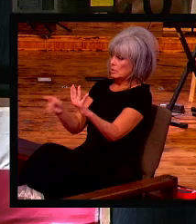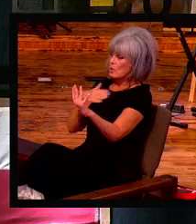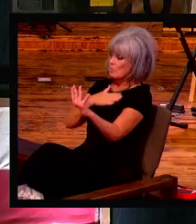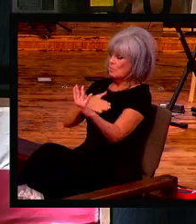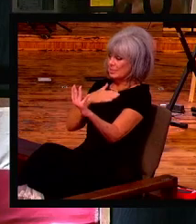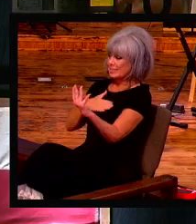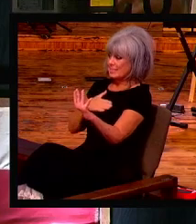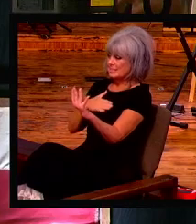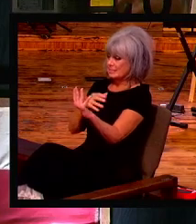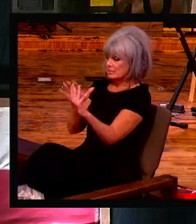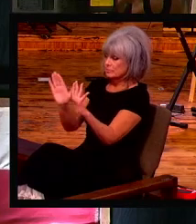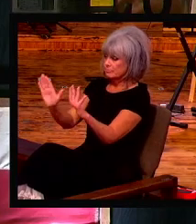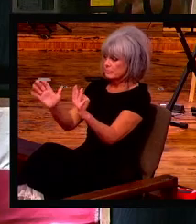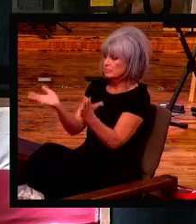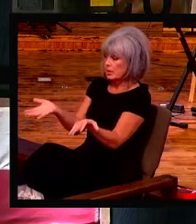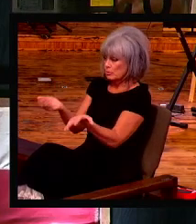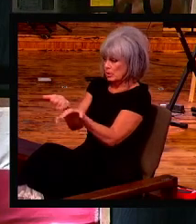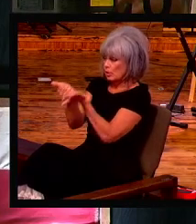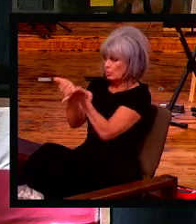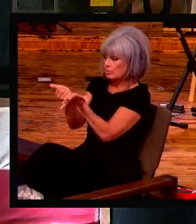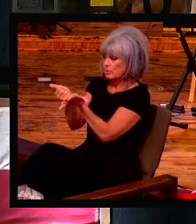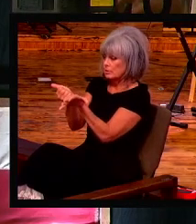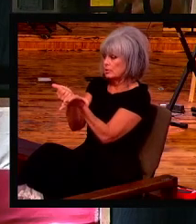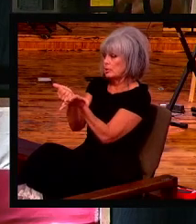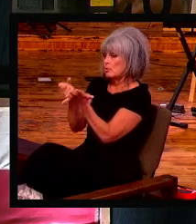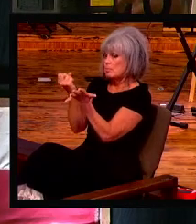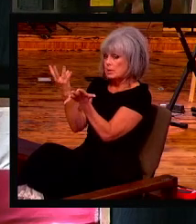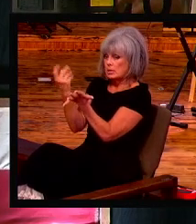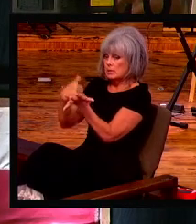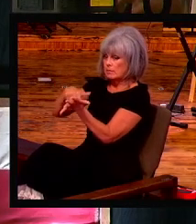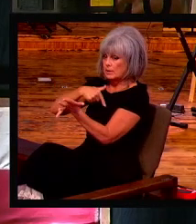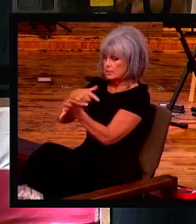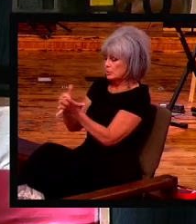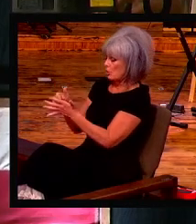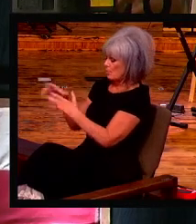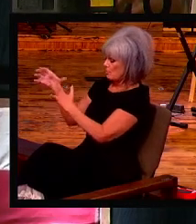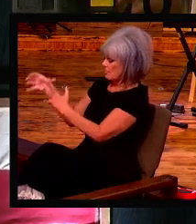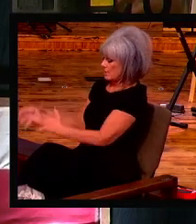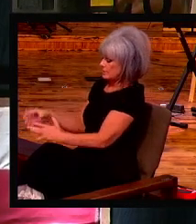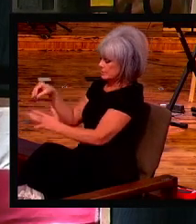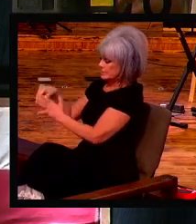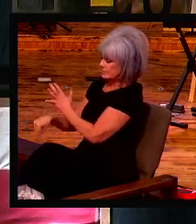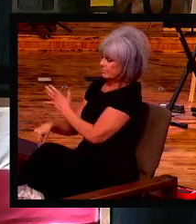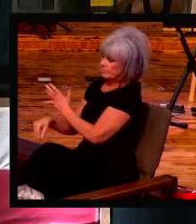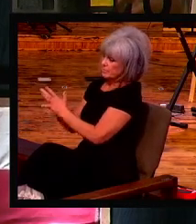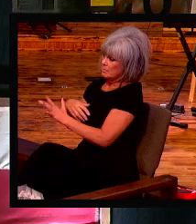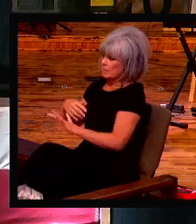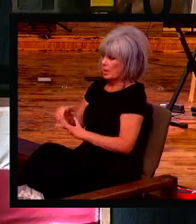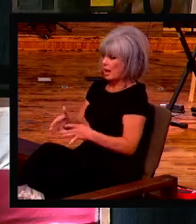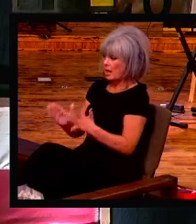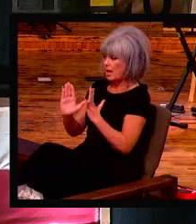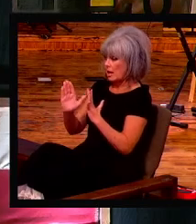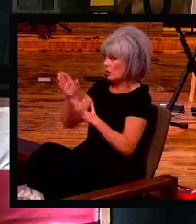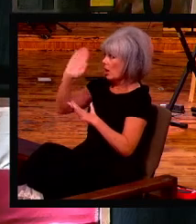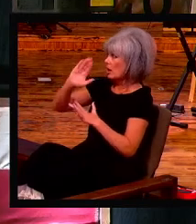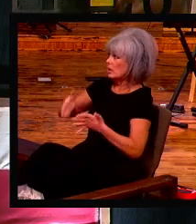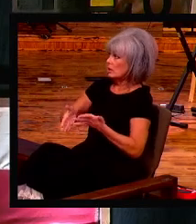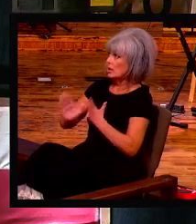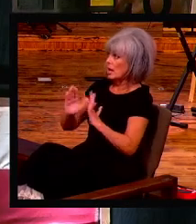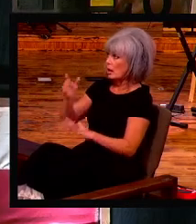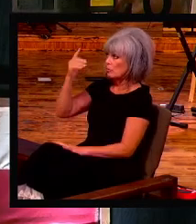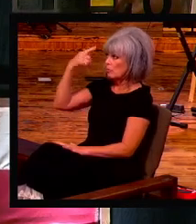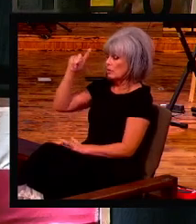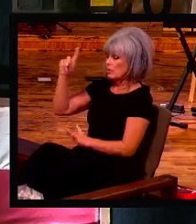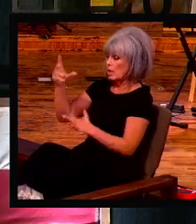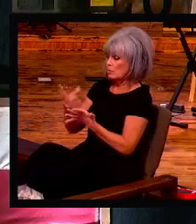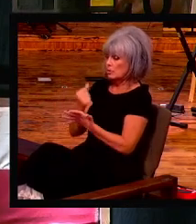are in pits right now. And we're trying to find our way. But God has, I believe, allowed this opportunity for me to be here to bring